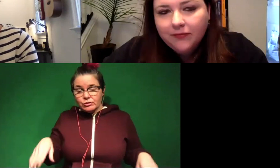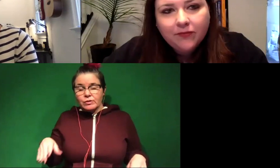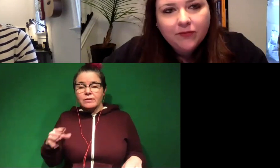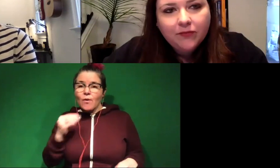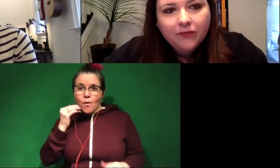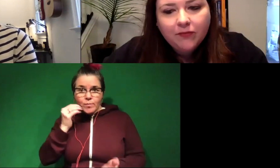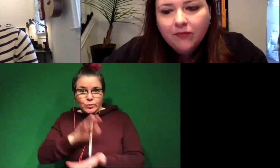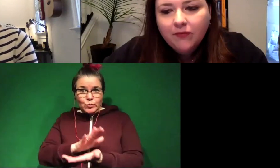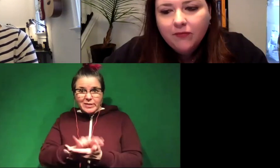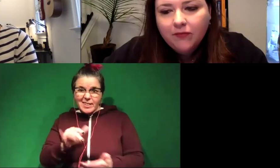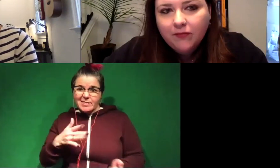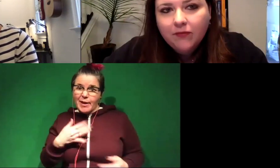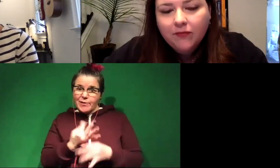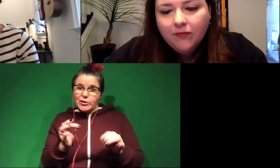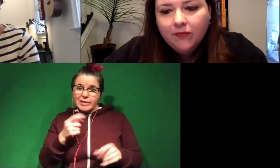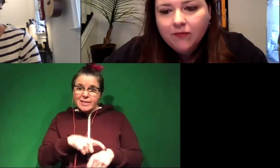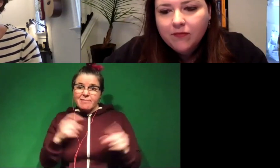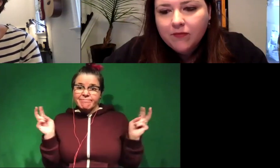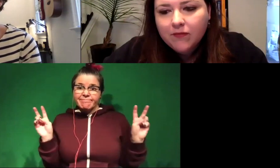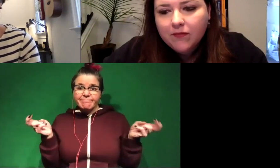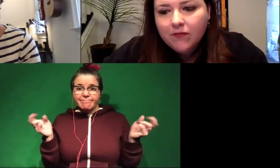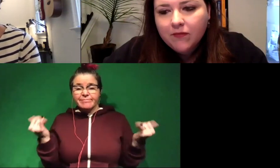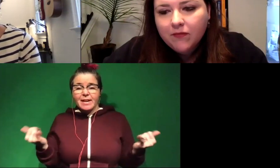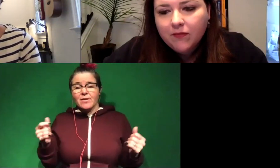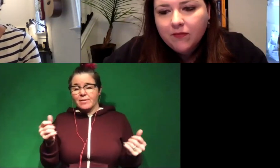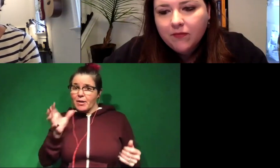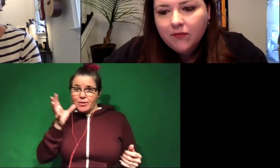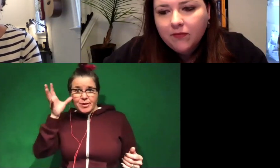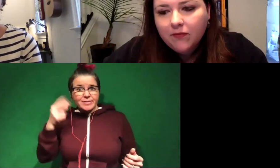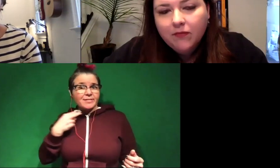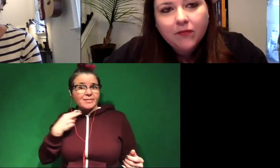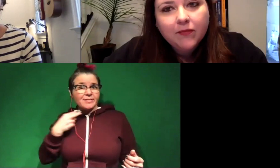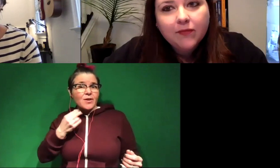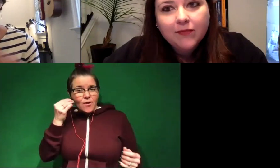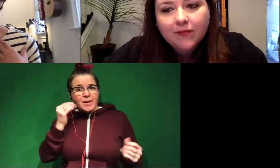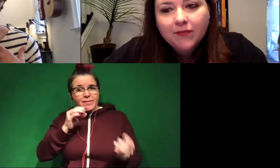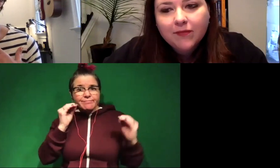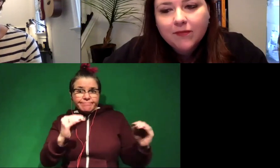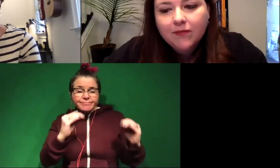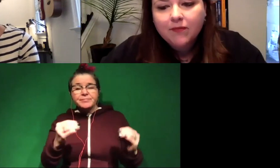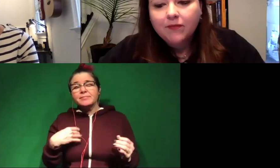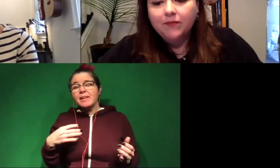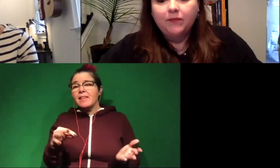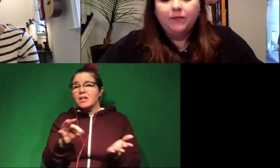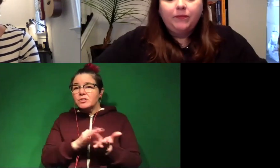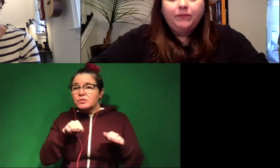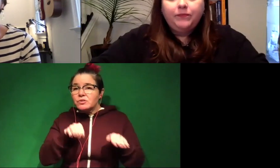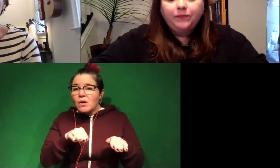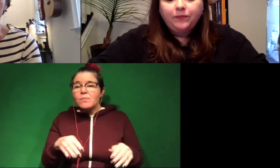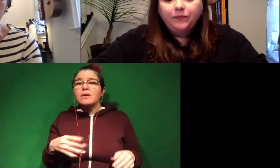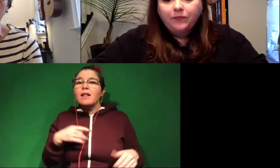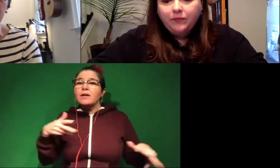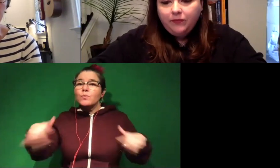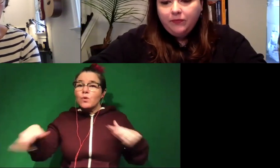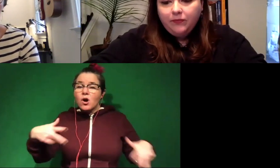homeschooling is my free time, just like a lot of other parents, I'm sure. I like to sew, I like to walk, and I love to